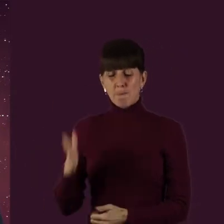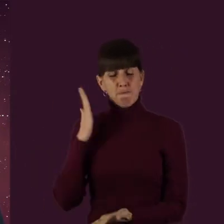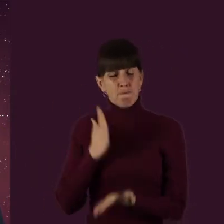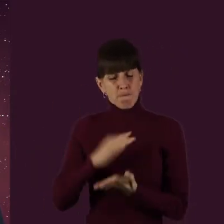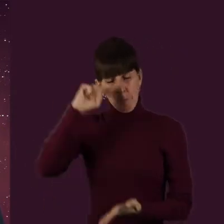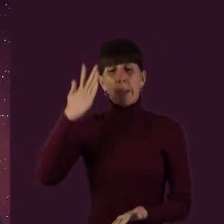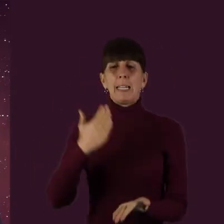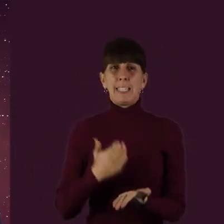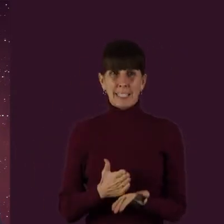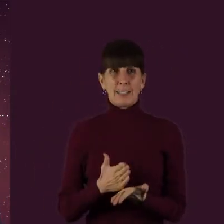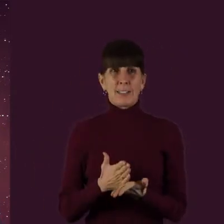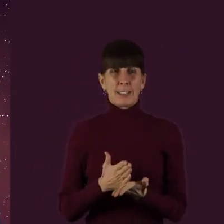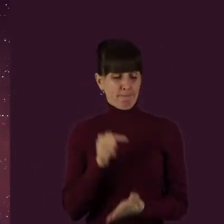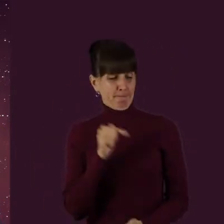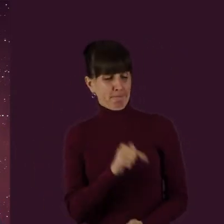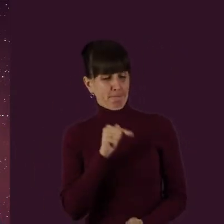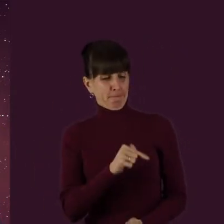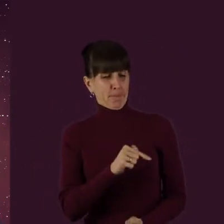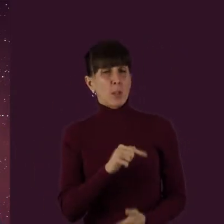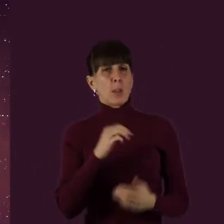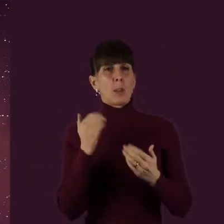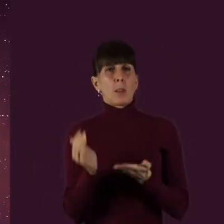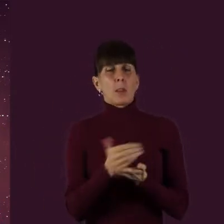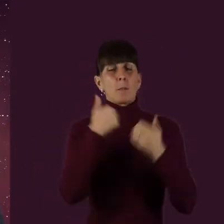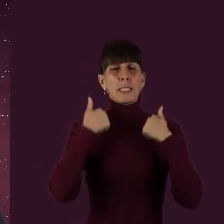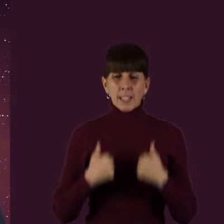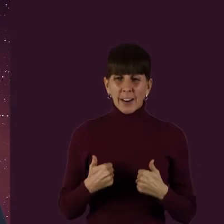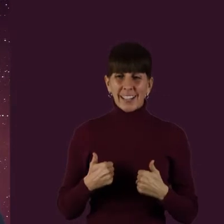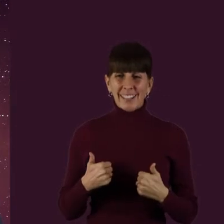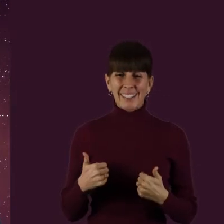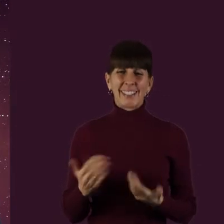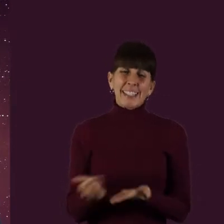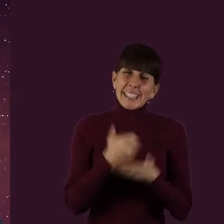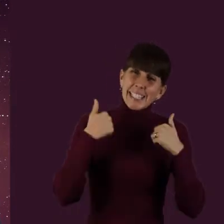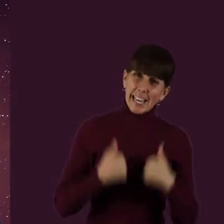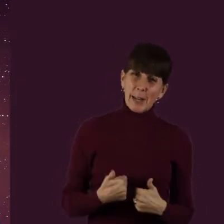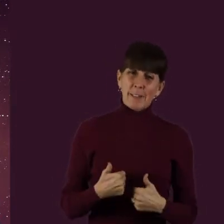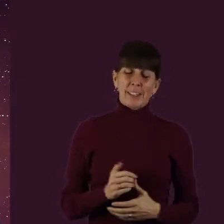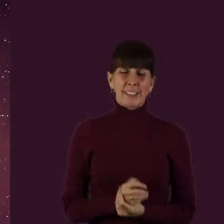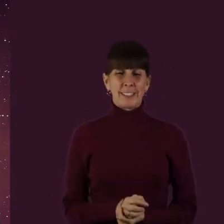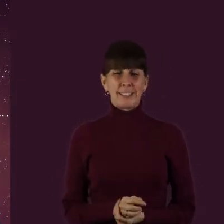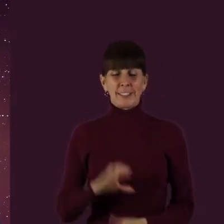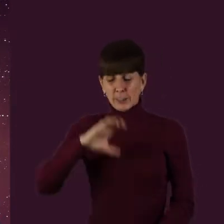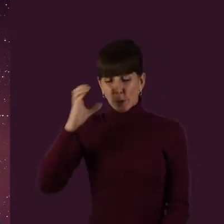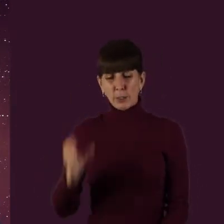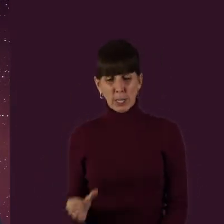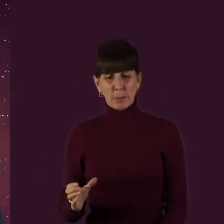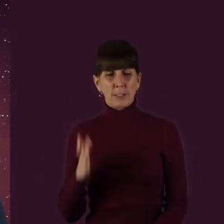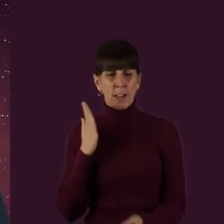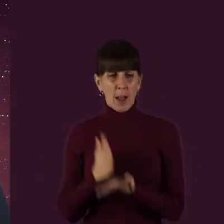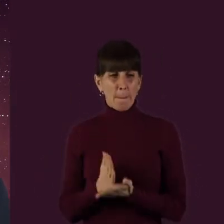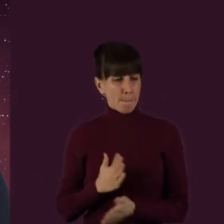Messiah, the Saviour. So the shepherds went telling their story of what they'd encountered, what they'd seen, what they'd heard.